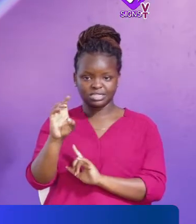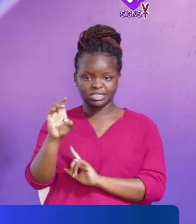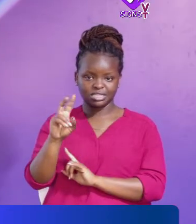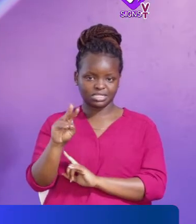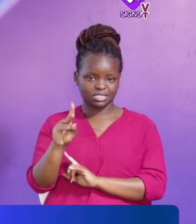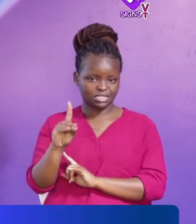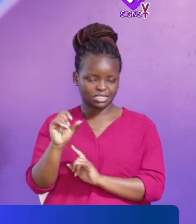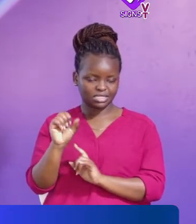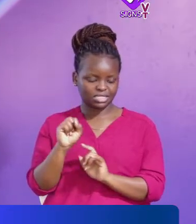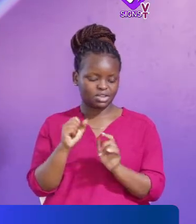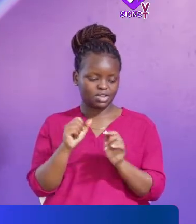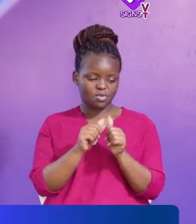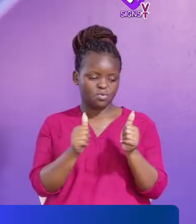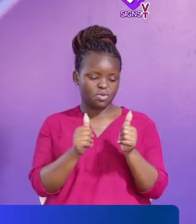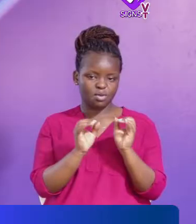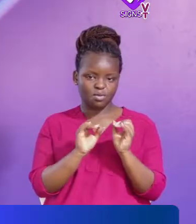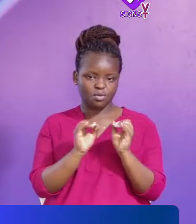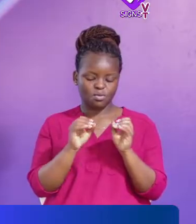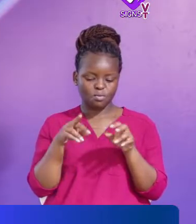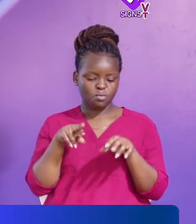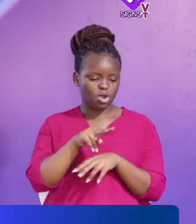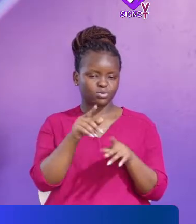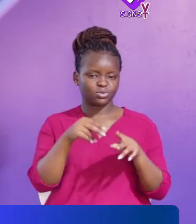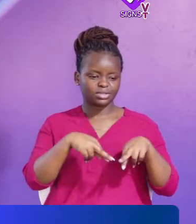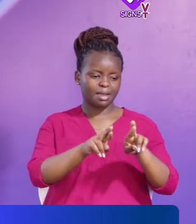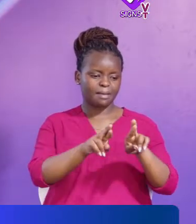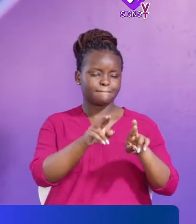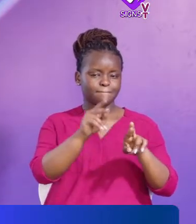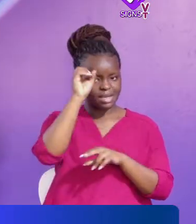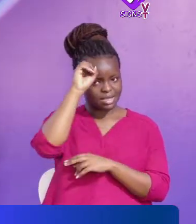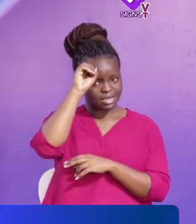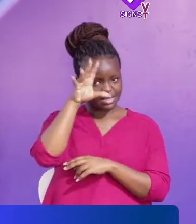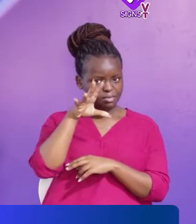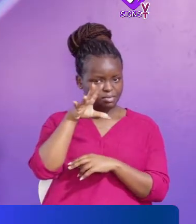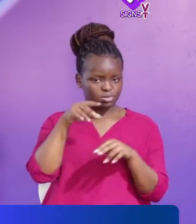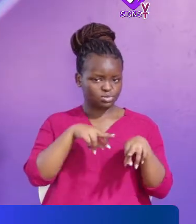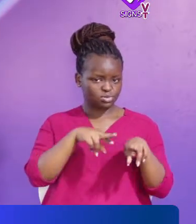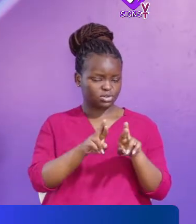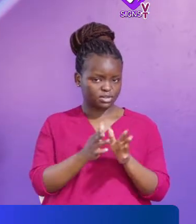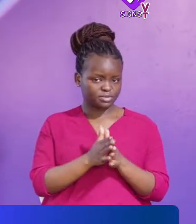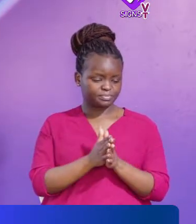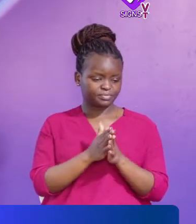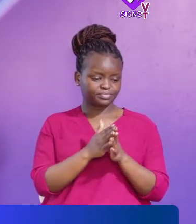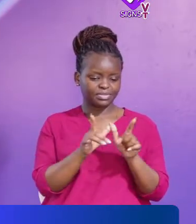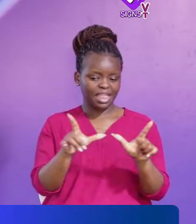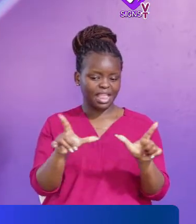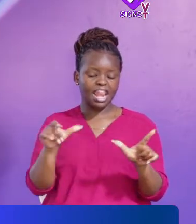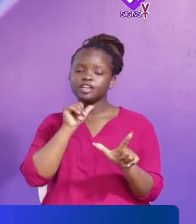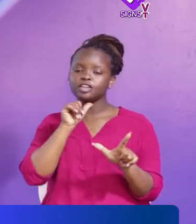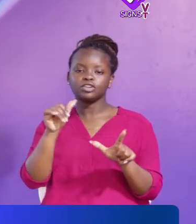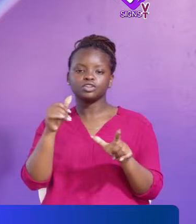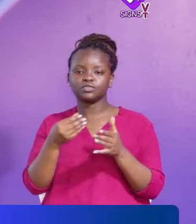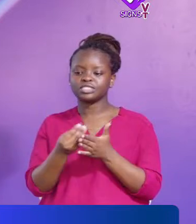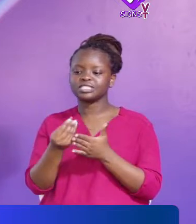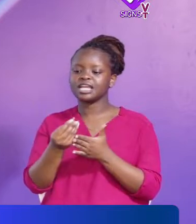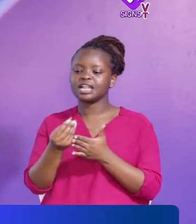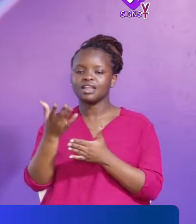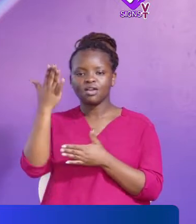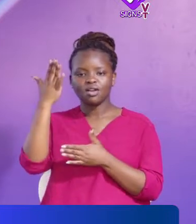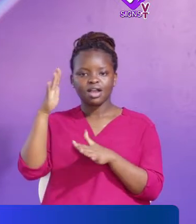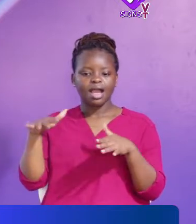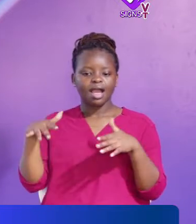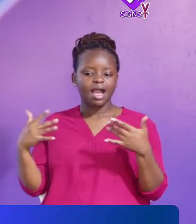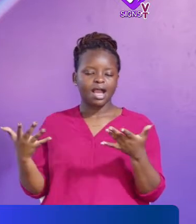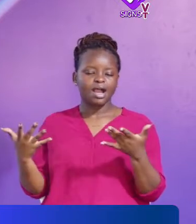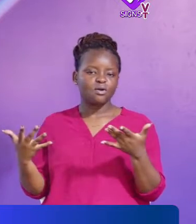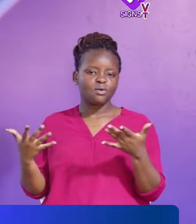walk with you here, even along Kiambu Road, you'll see this thing called, this land is not for sale. Why should we?